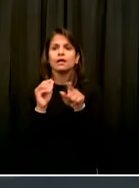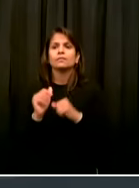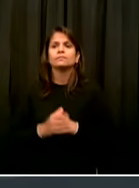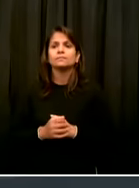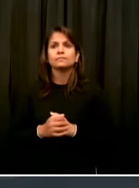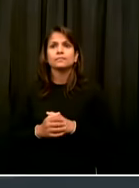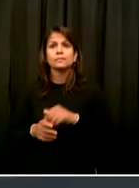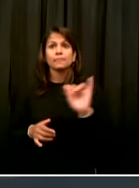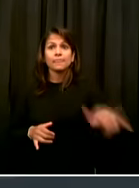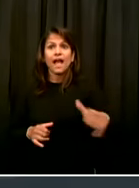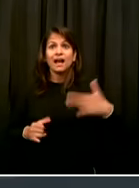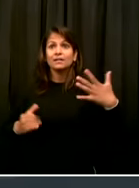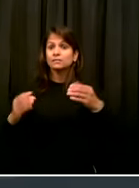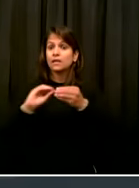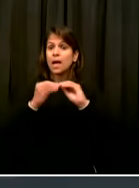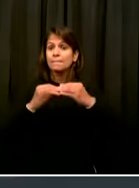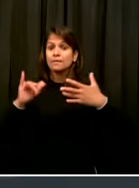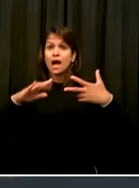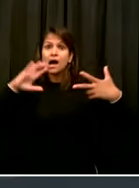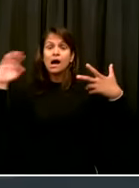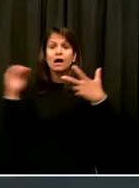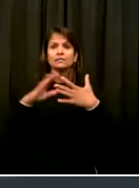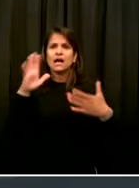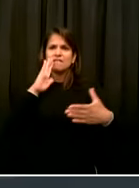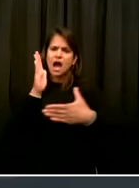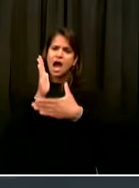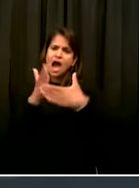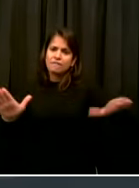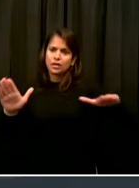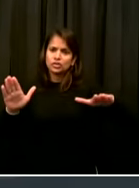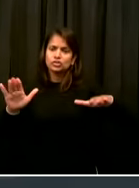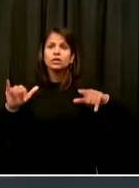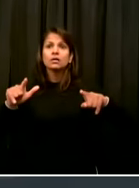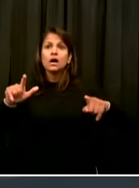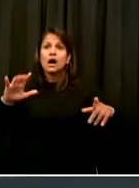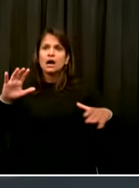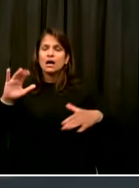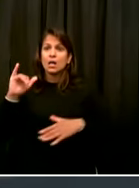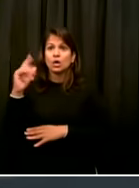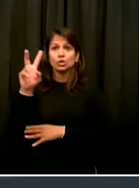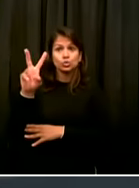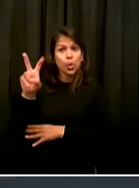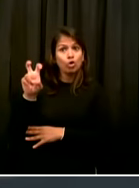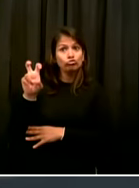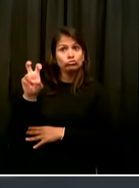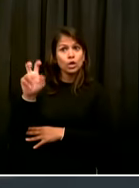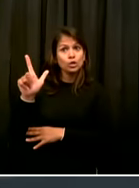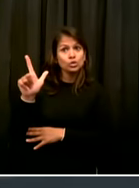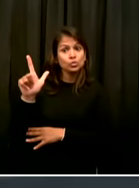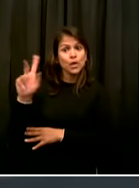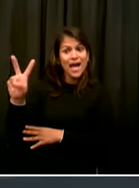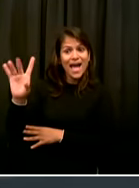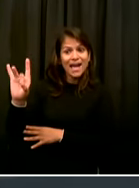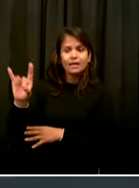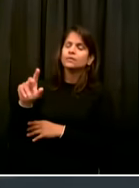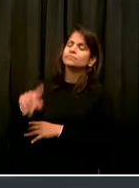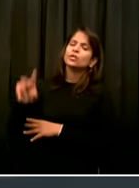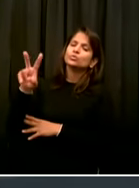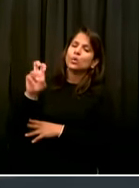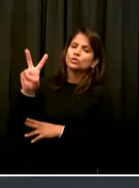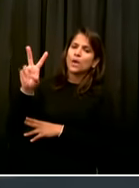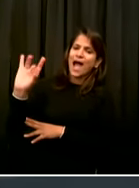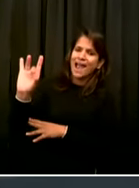average. So threshold of 550, today's report 328 cases. And finally, percentage of people tested